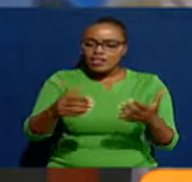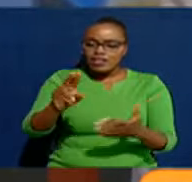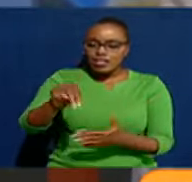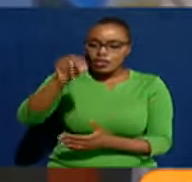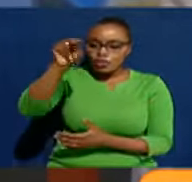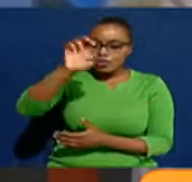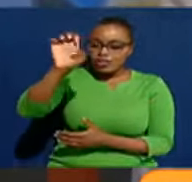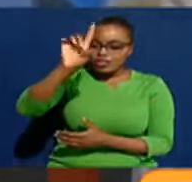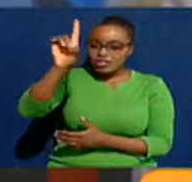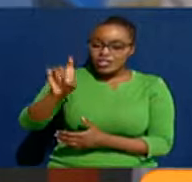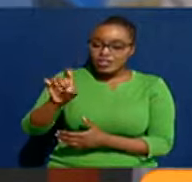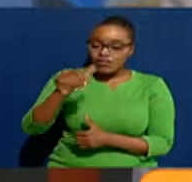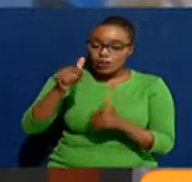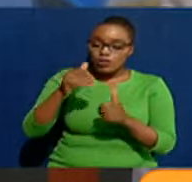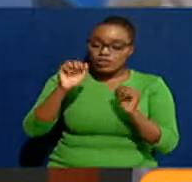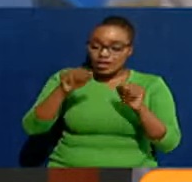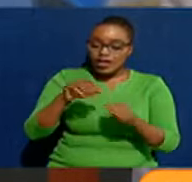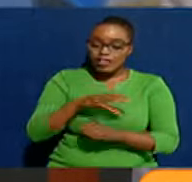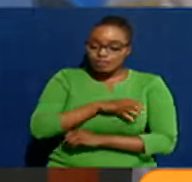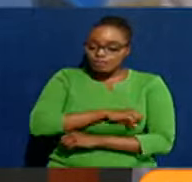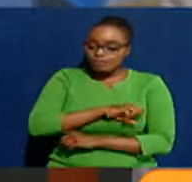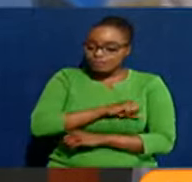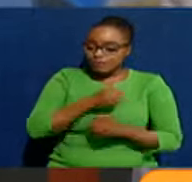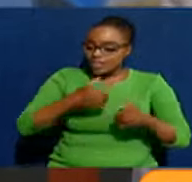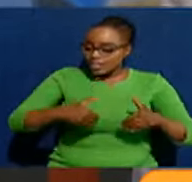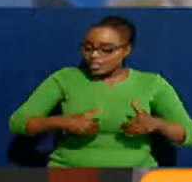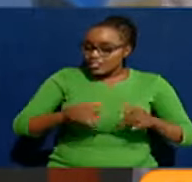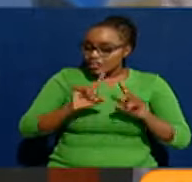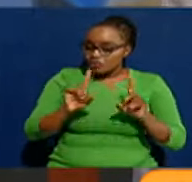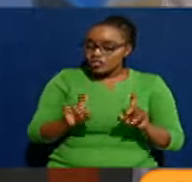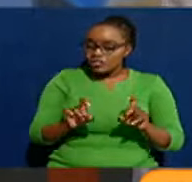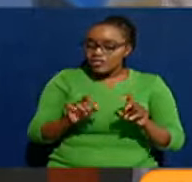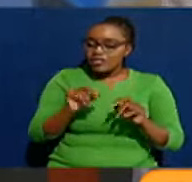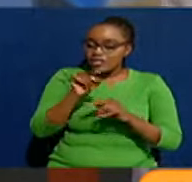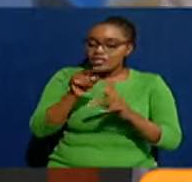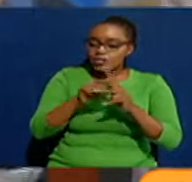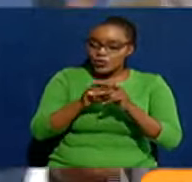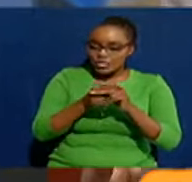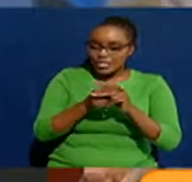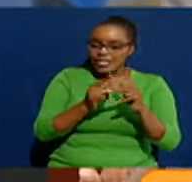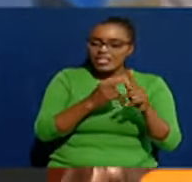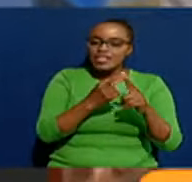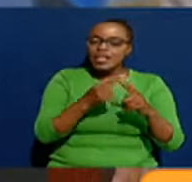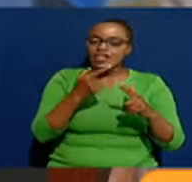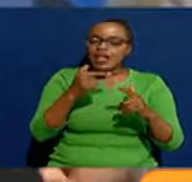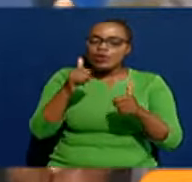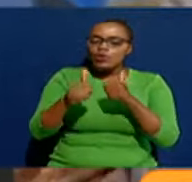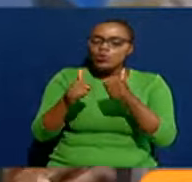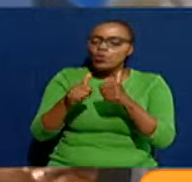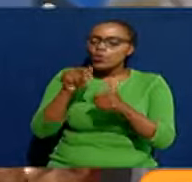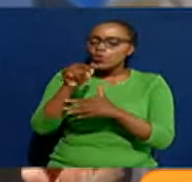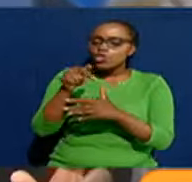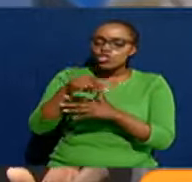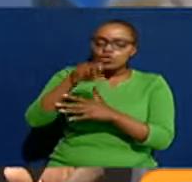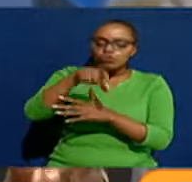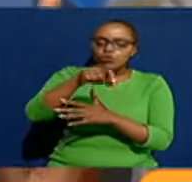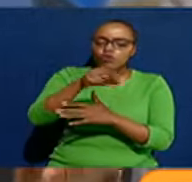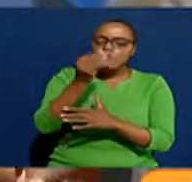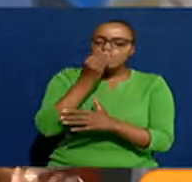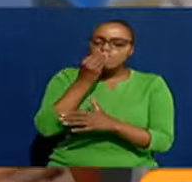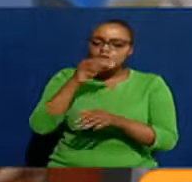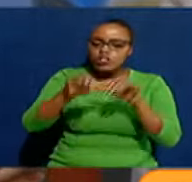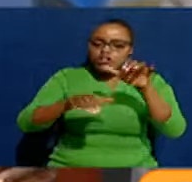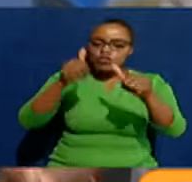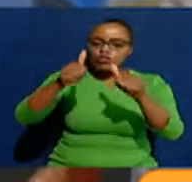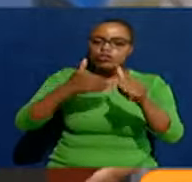Northeastern that is tolerating the drought? Then that is where it all starts. And which crop or animal feed do